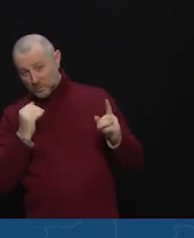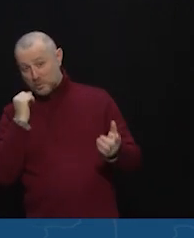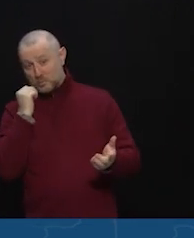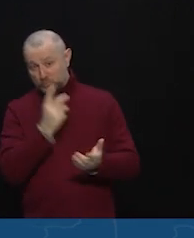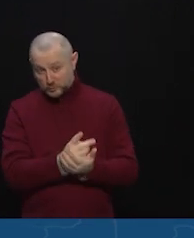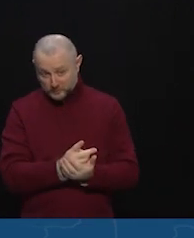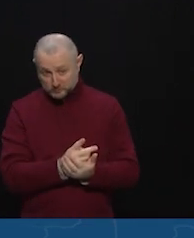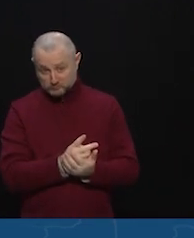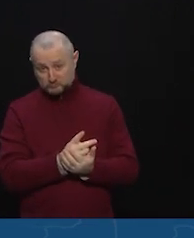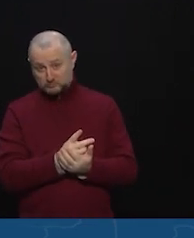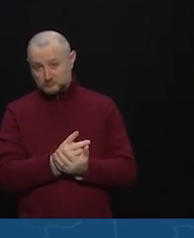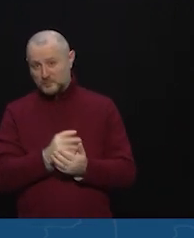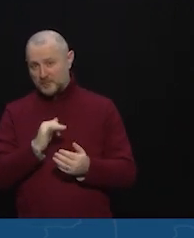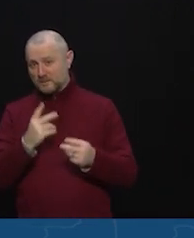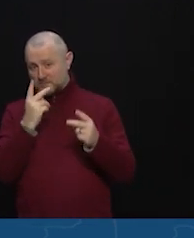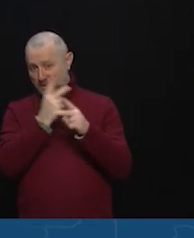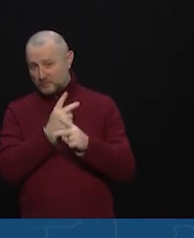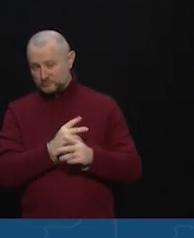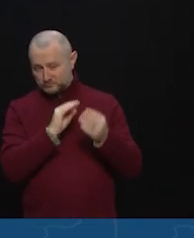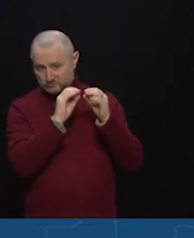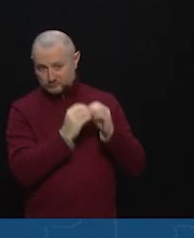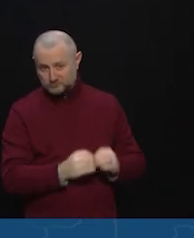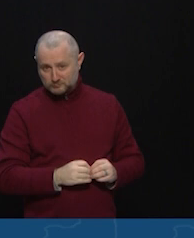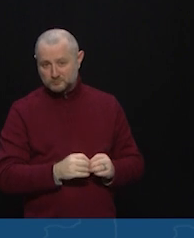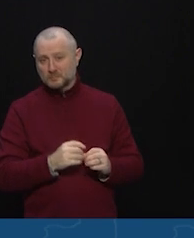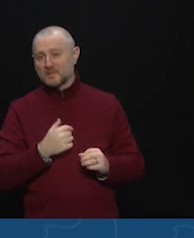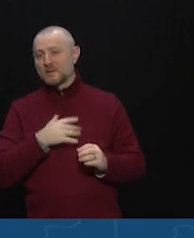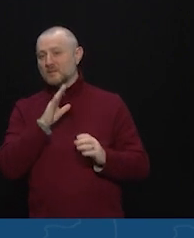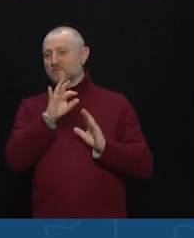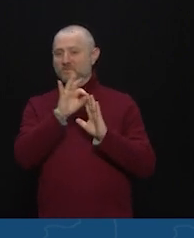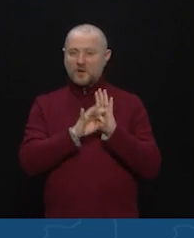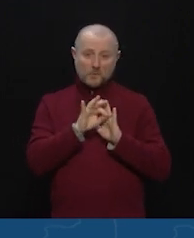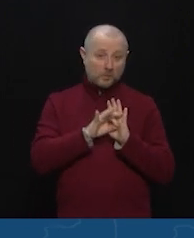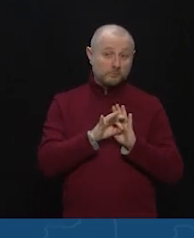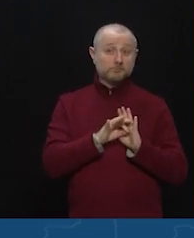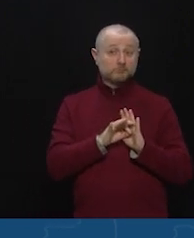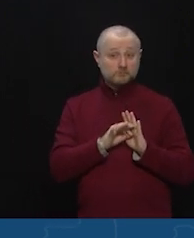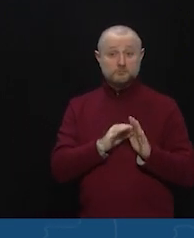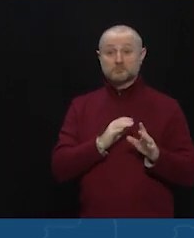approve that calculation and methodology. In the event that that's